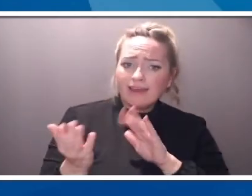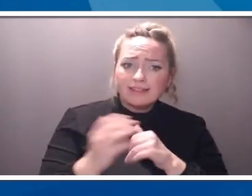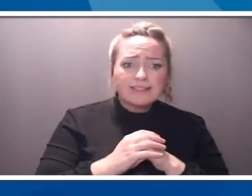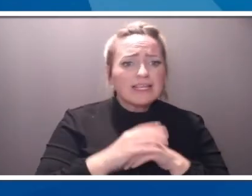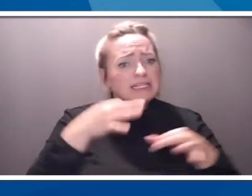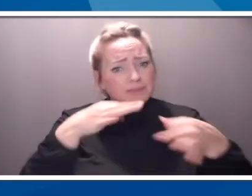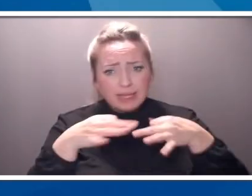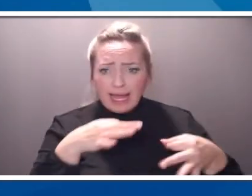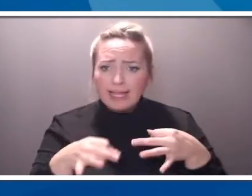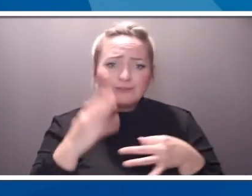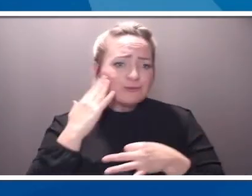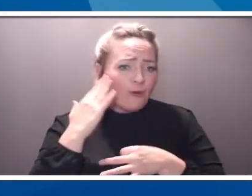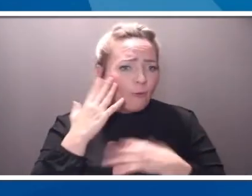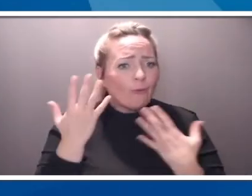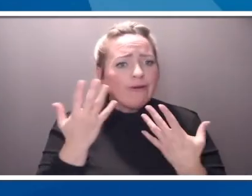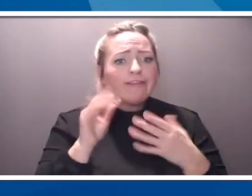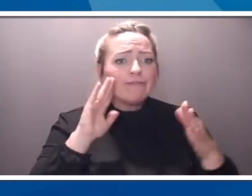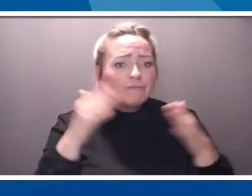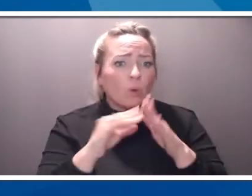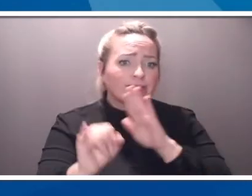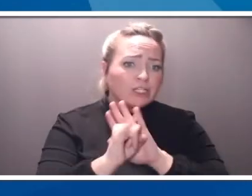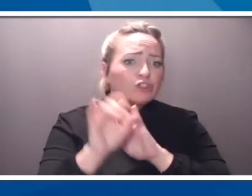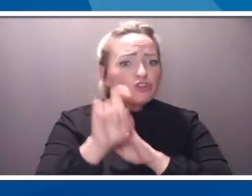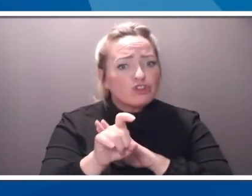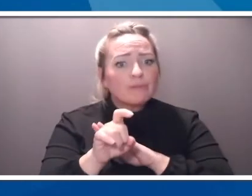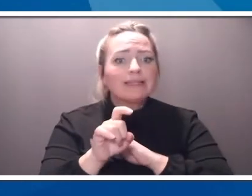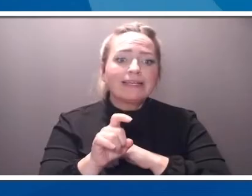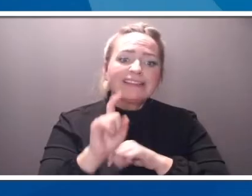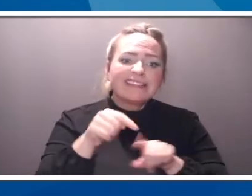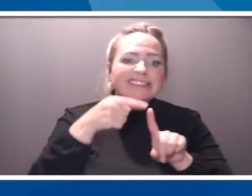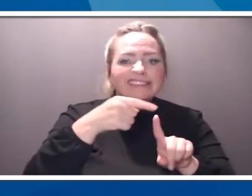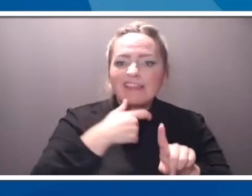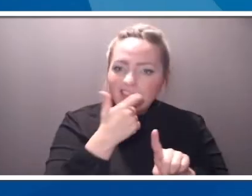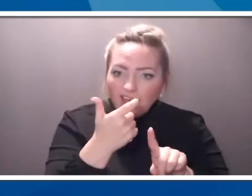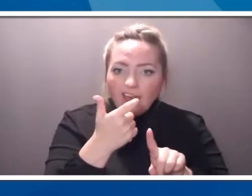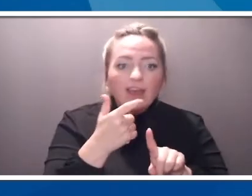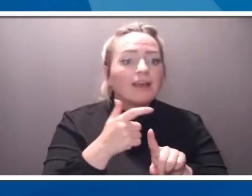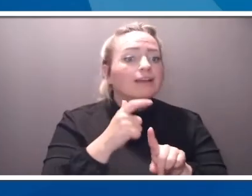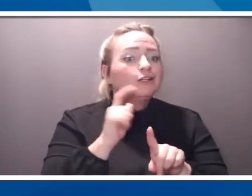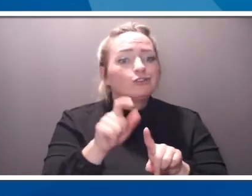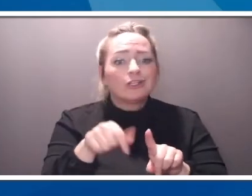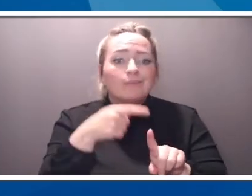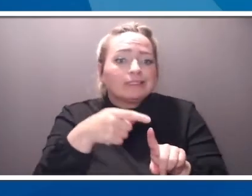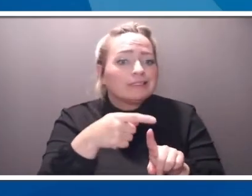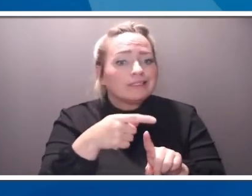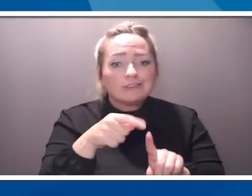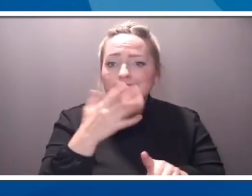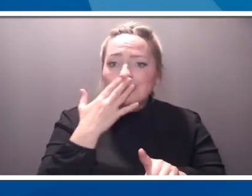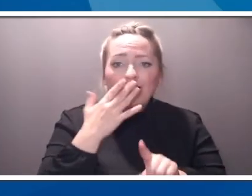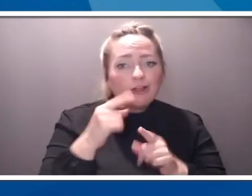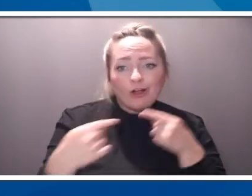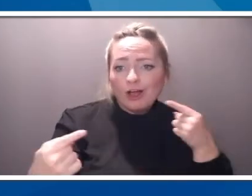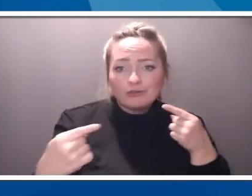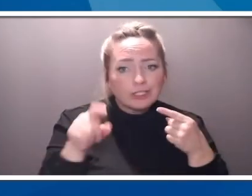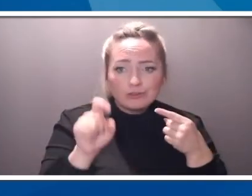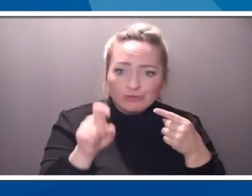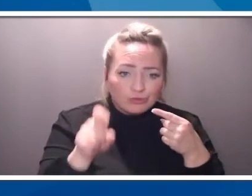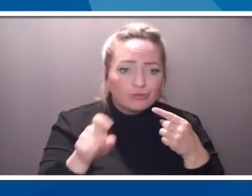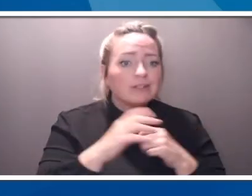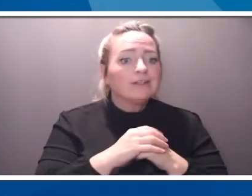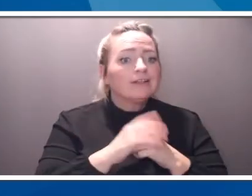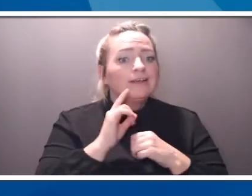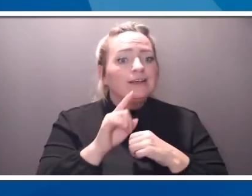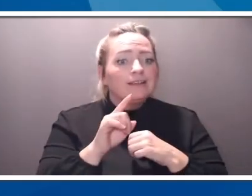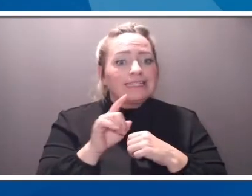does define things. It does explain, the focus indicator should be at least this thick, or it should have this particular